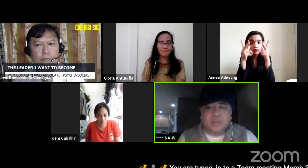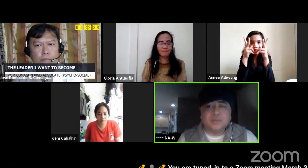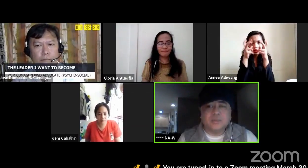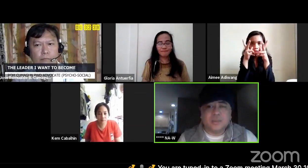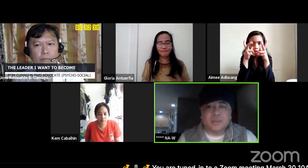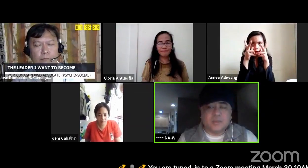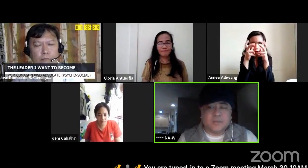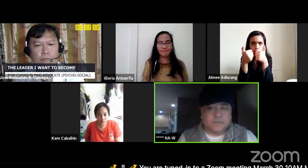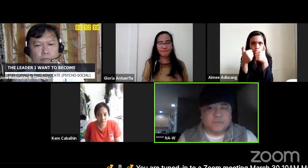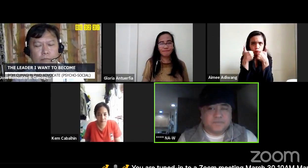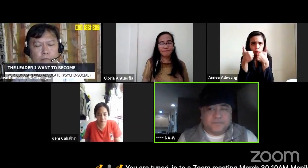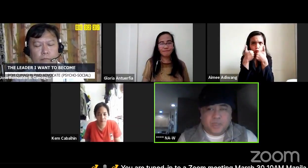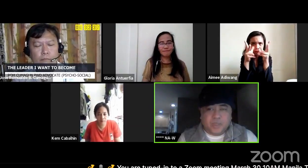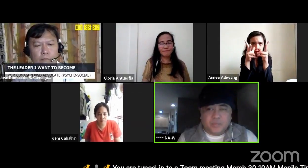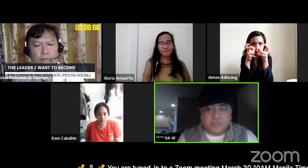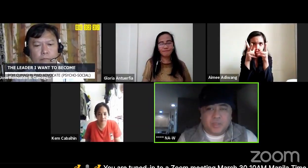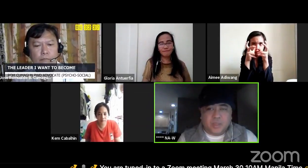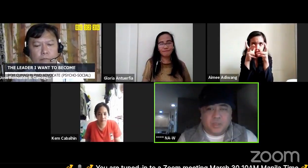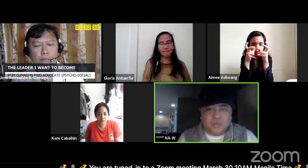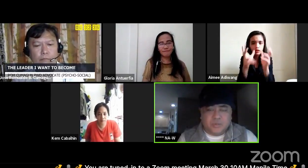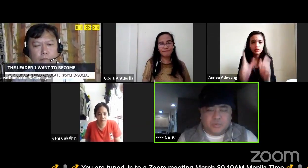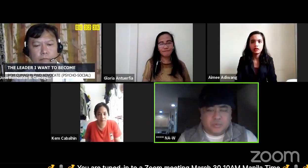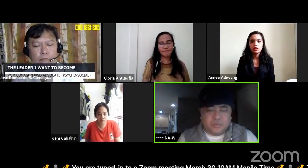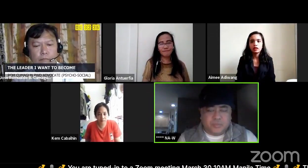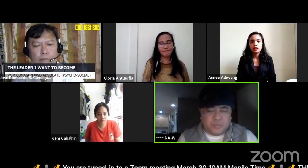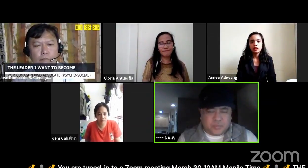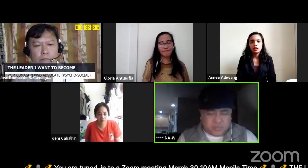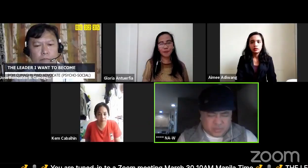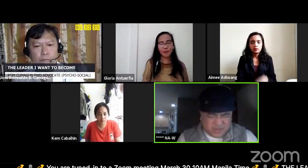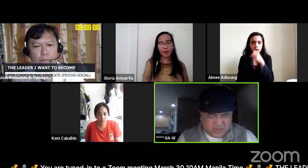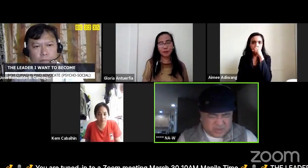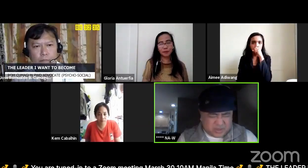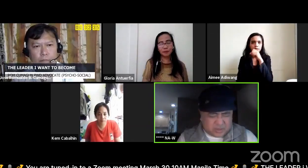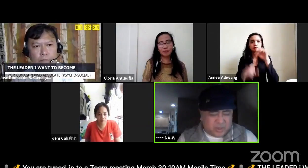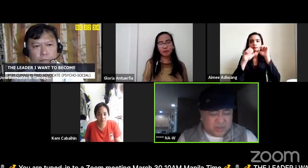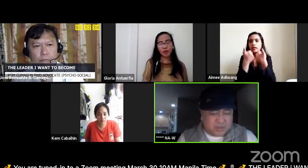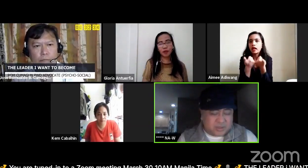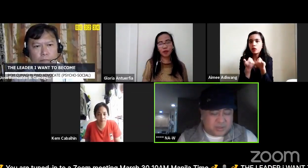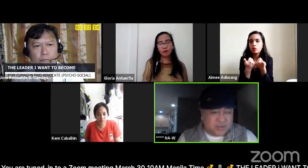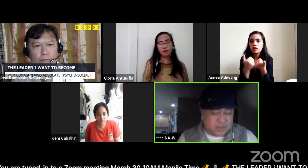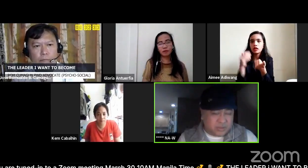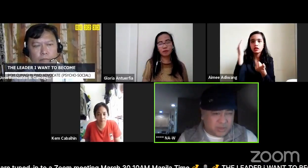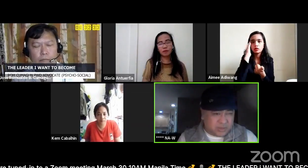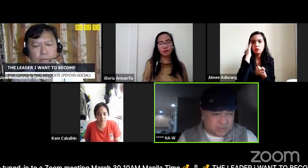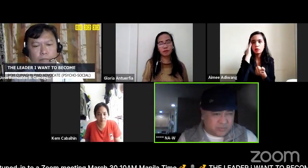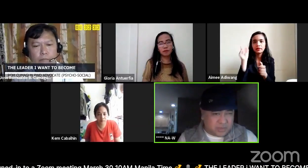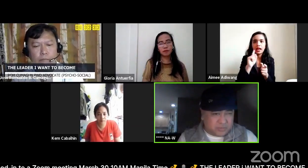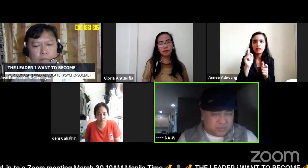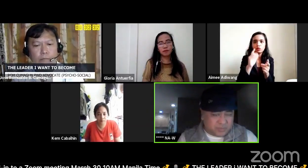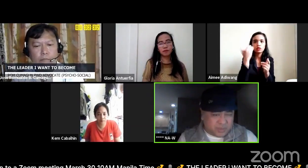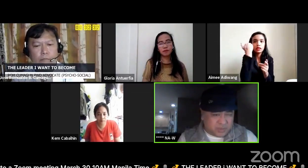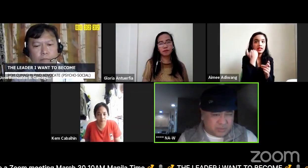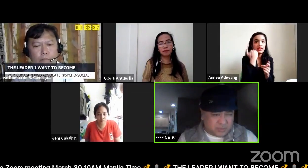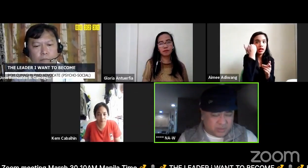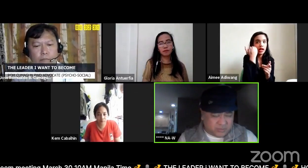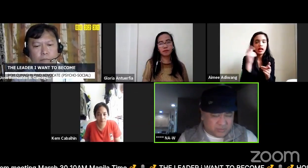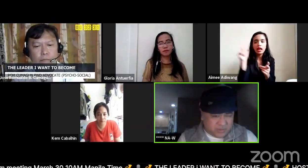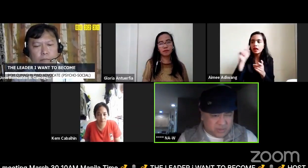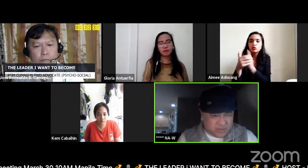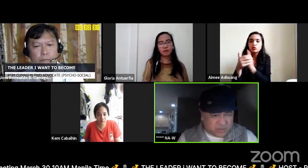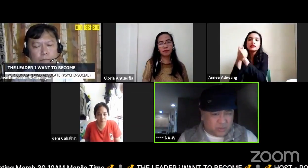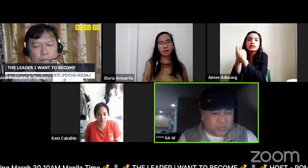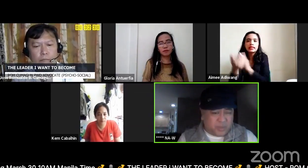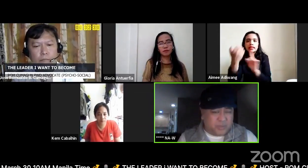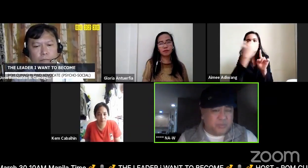well and being able to determine the strengths and weakness of each participant,